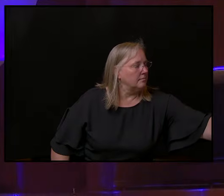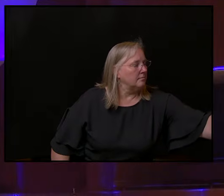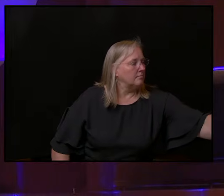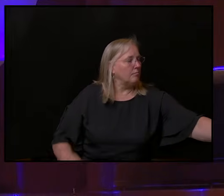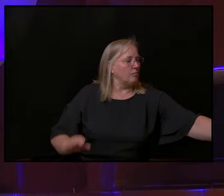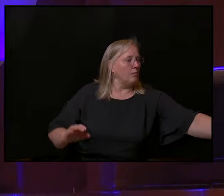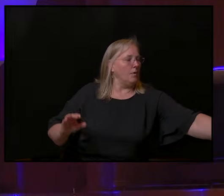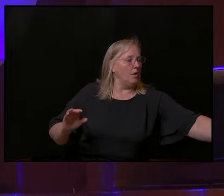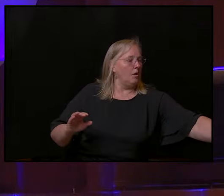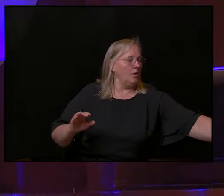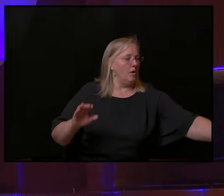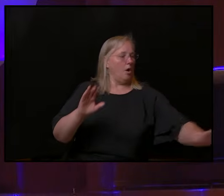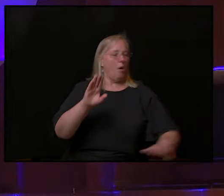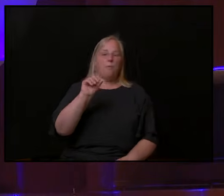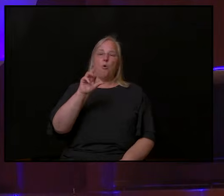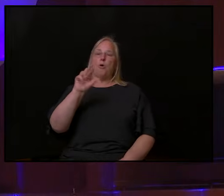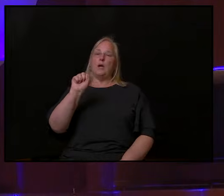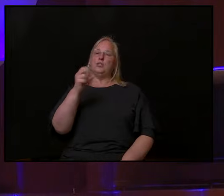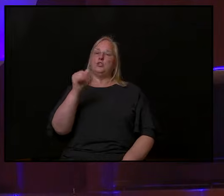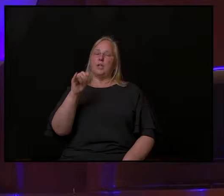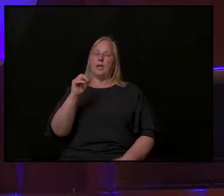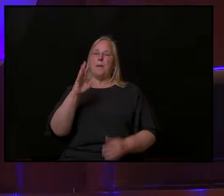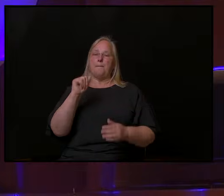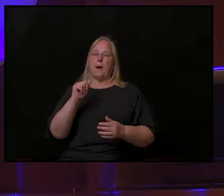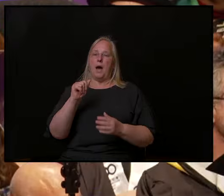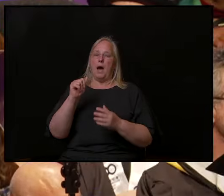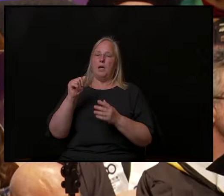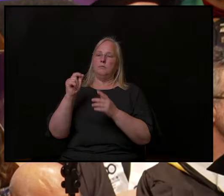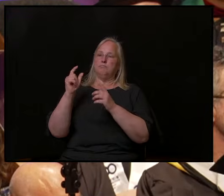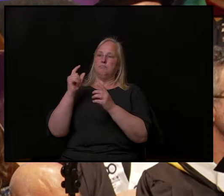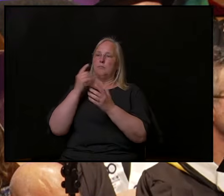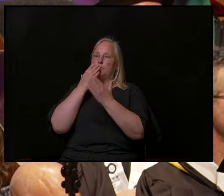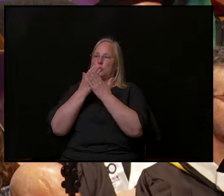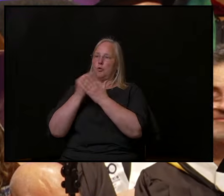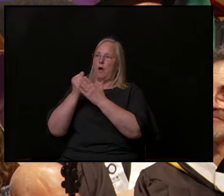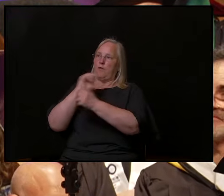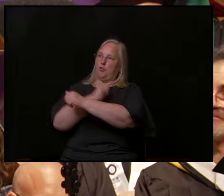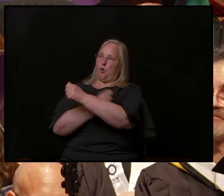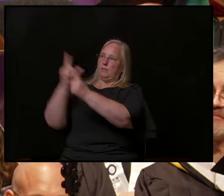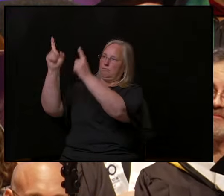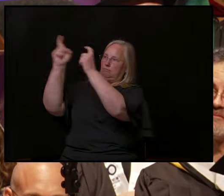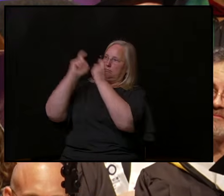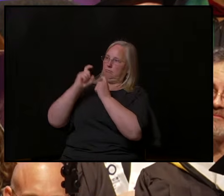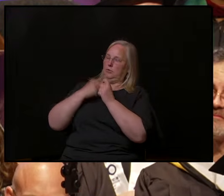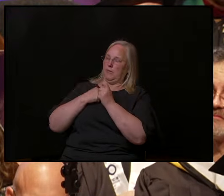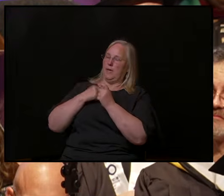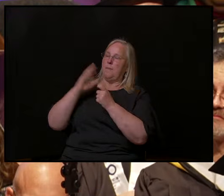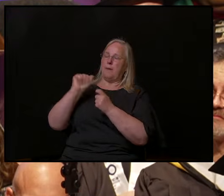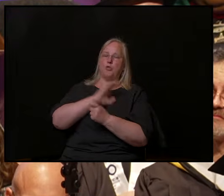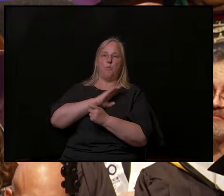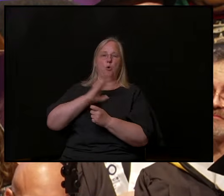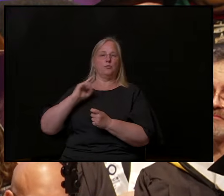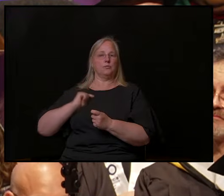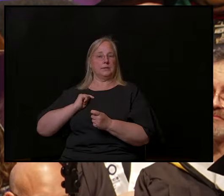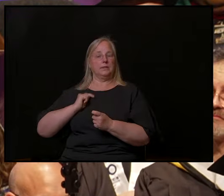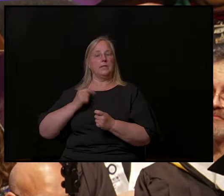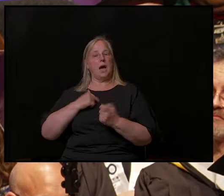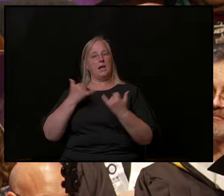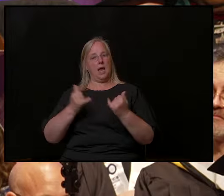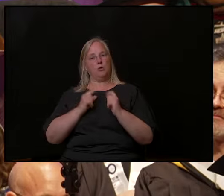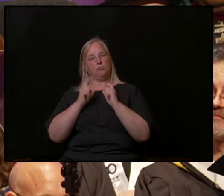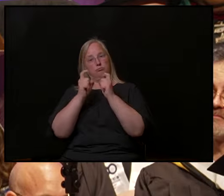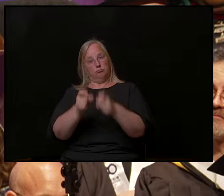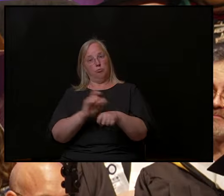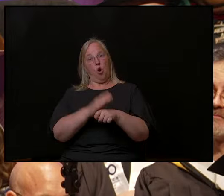Bora Shin, by virtue of the authority vested in me by the Board of Trustees, I hereby confer